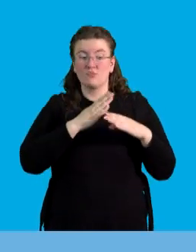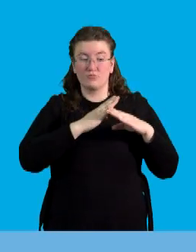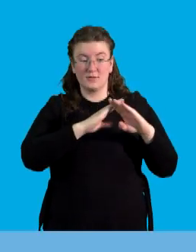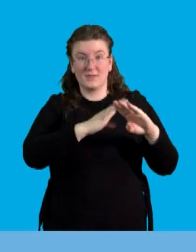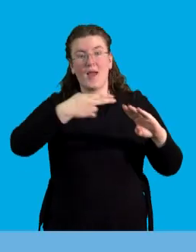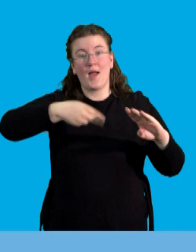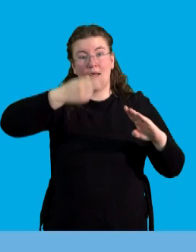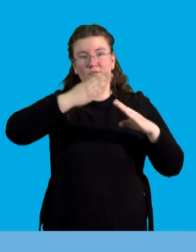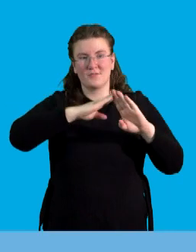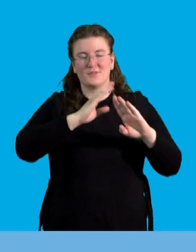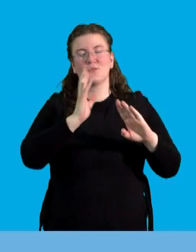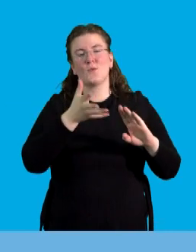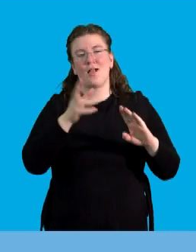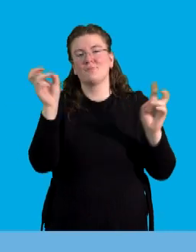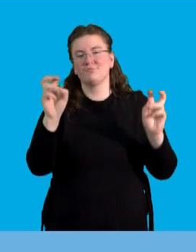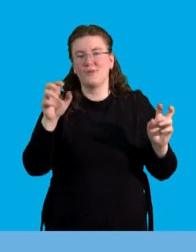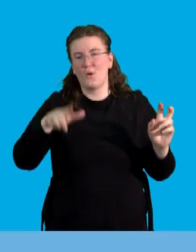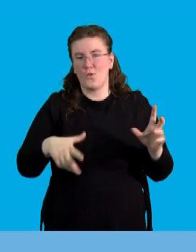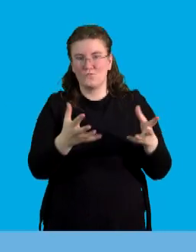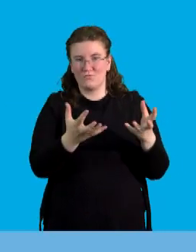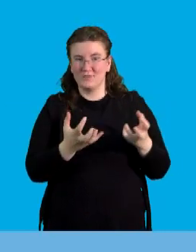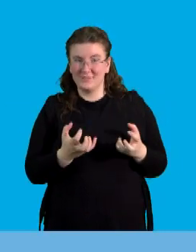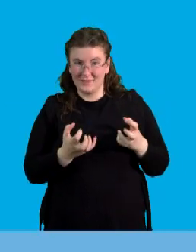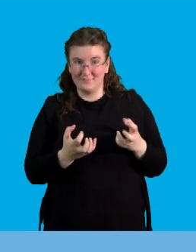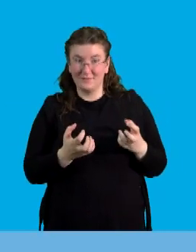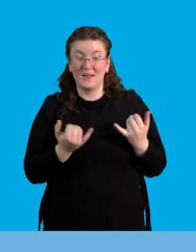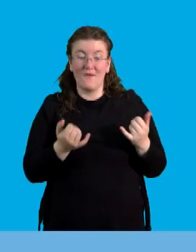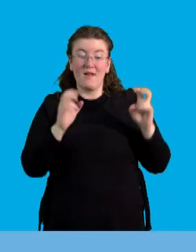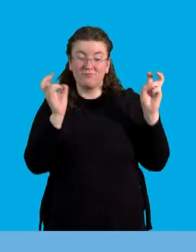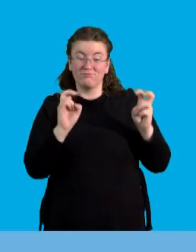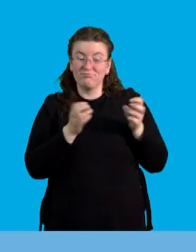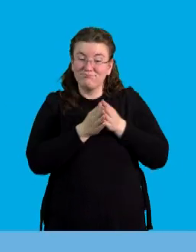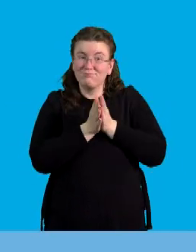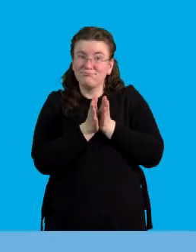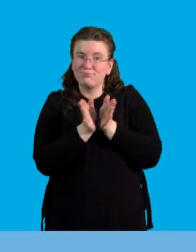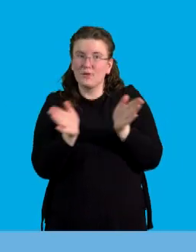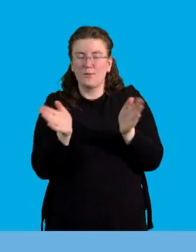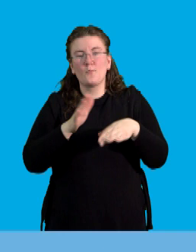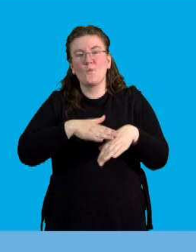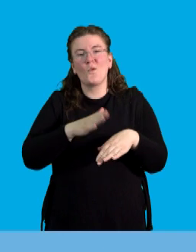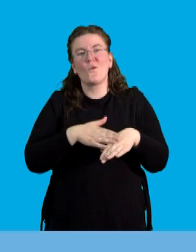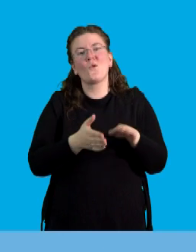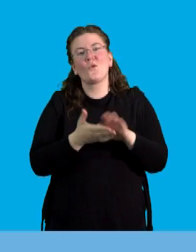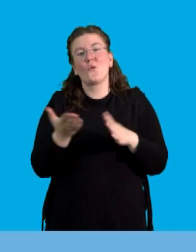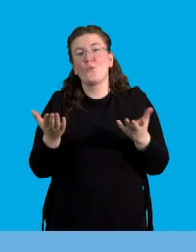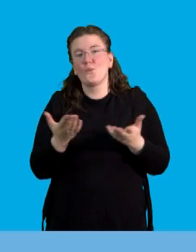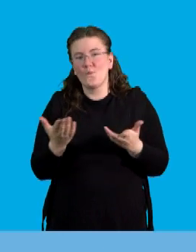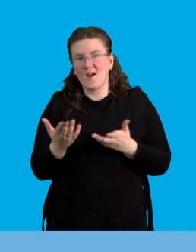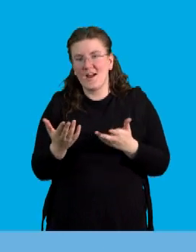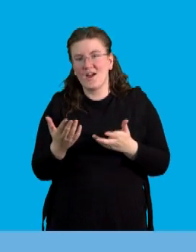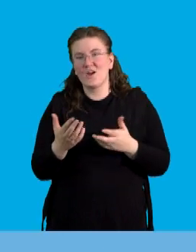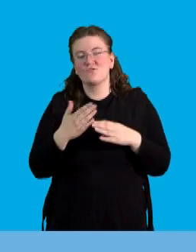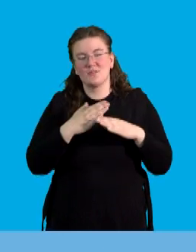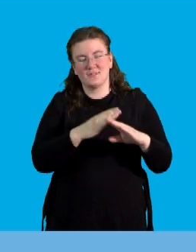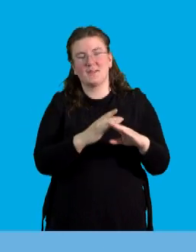to receive the less current. So when this current divides, more of this current is going to go to the resistor that has